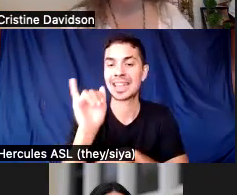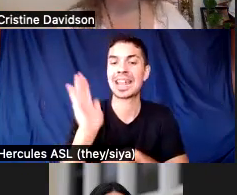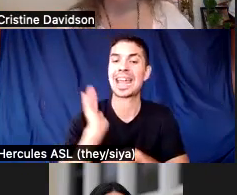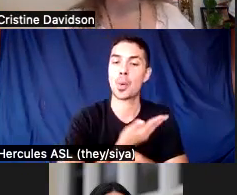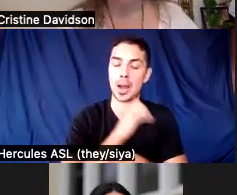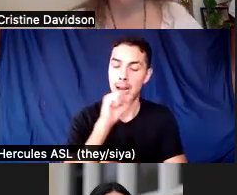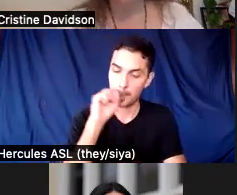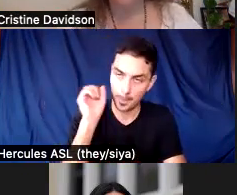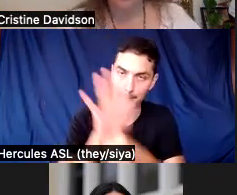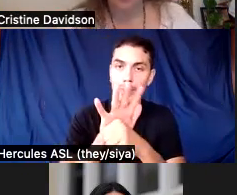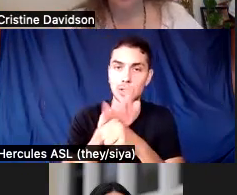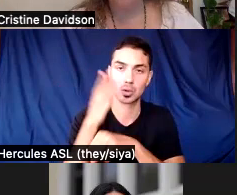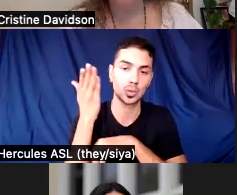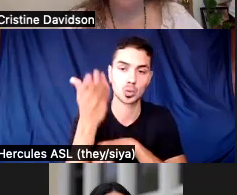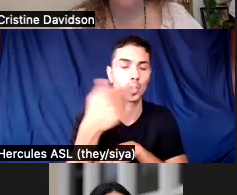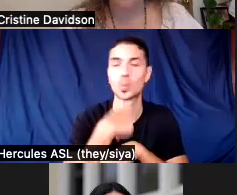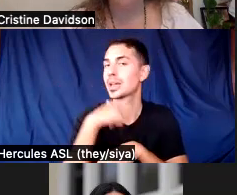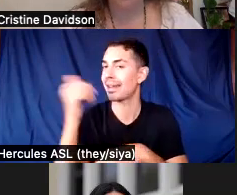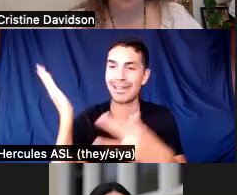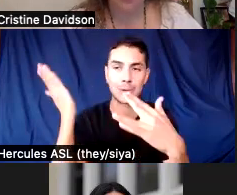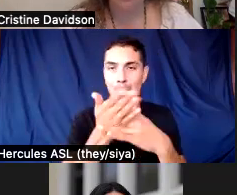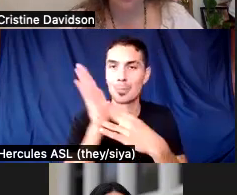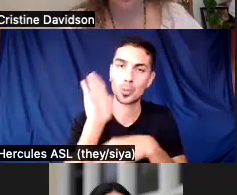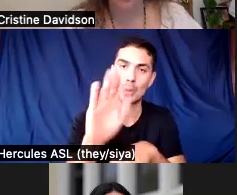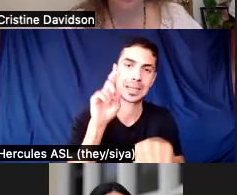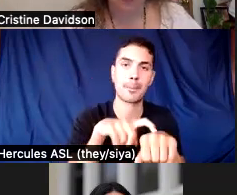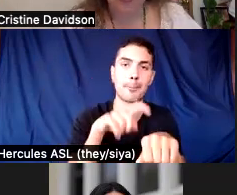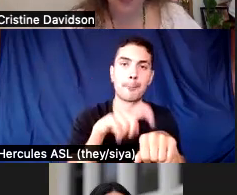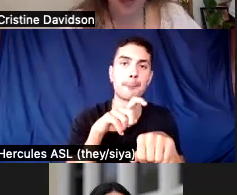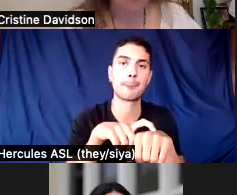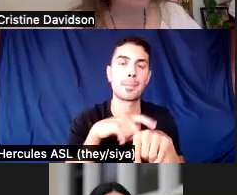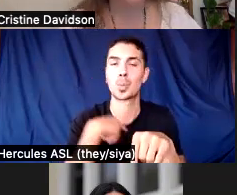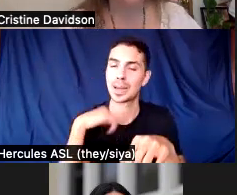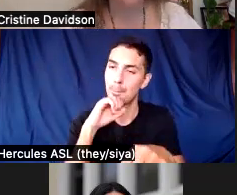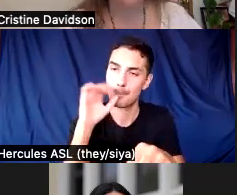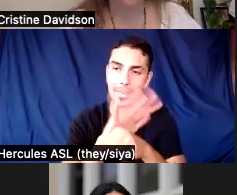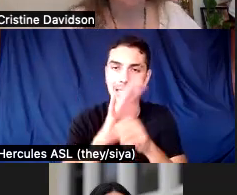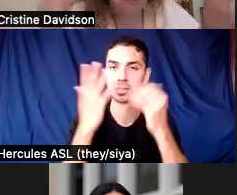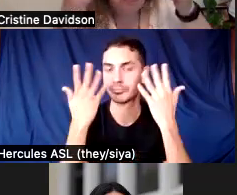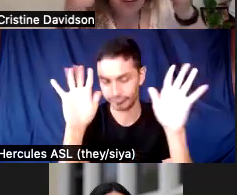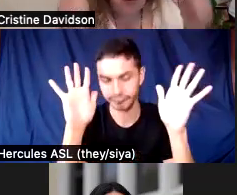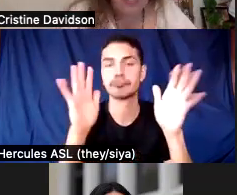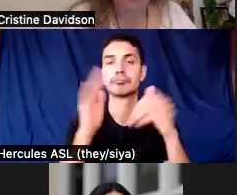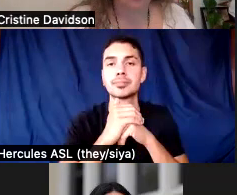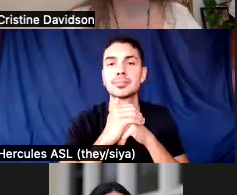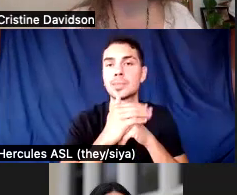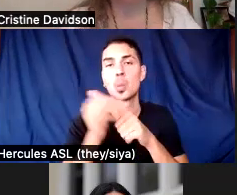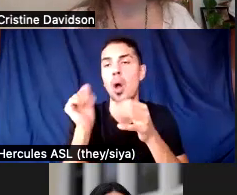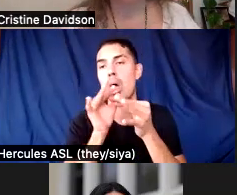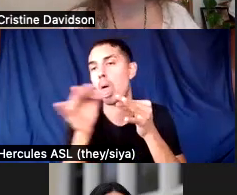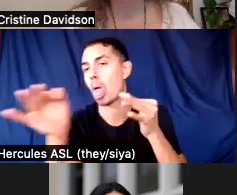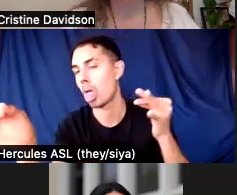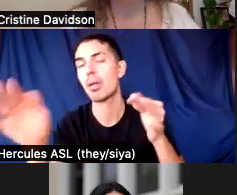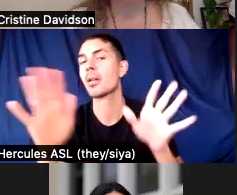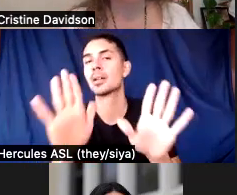will not interrupt your time outside of what we committed to here. Okay, so we'll make it work.